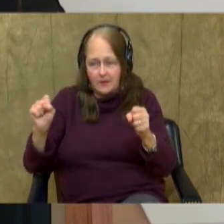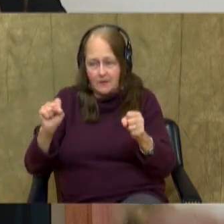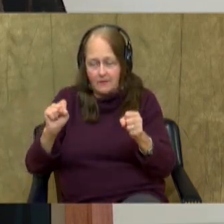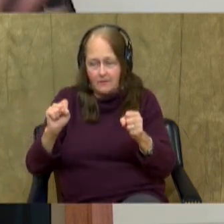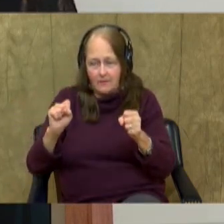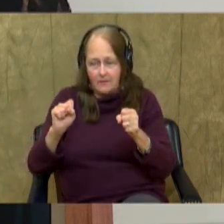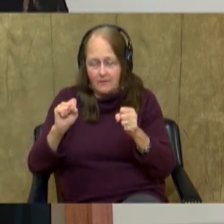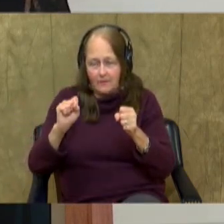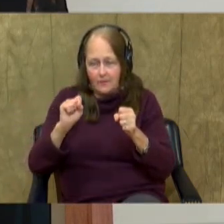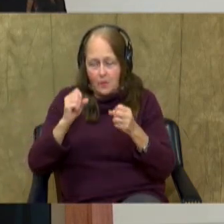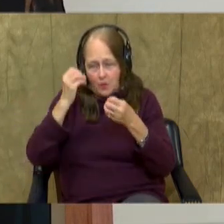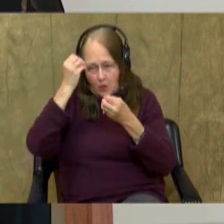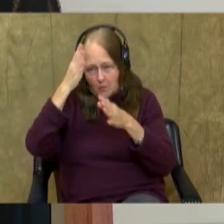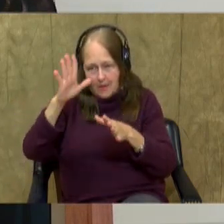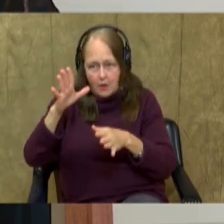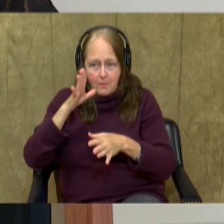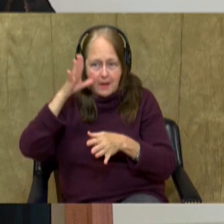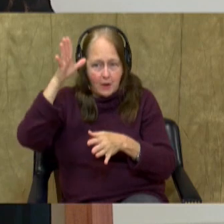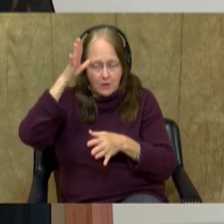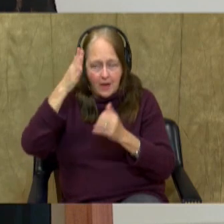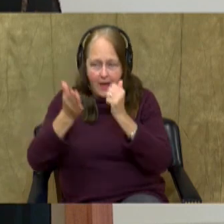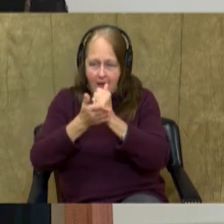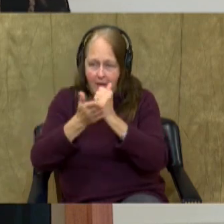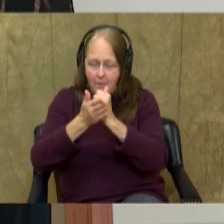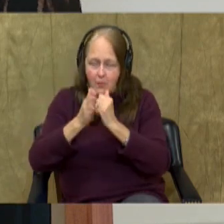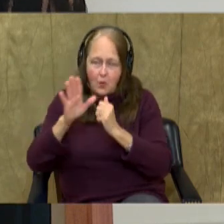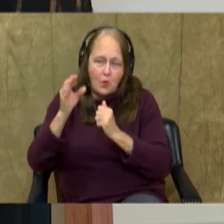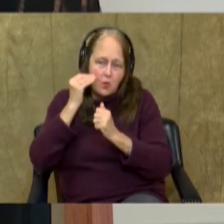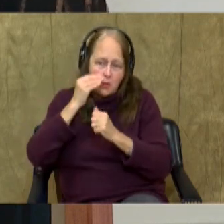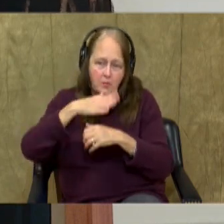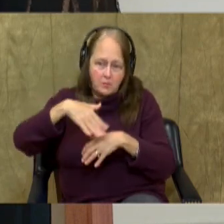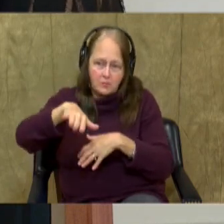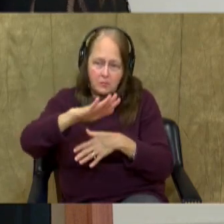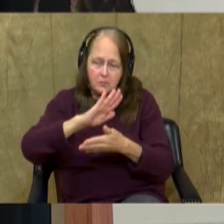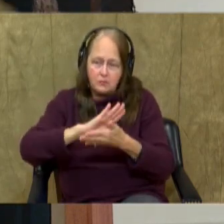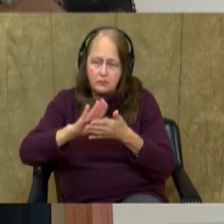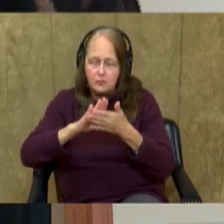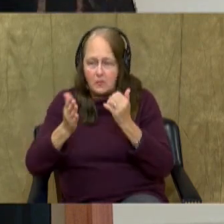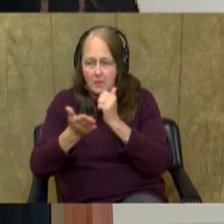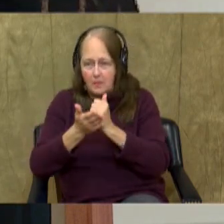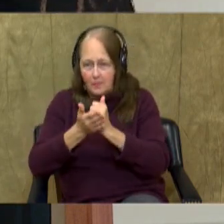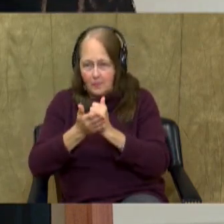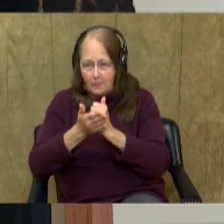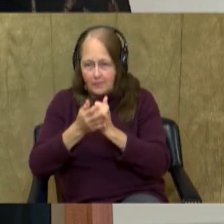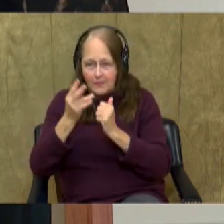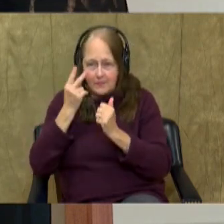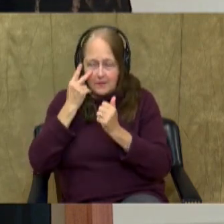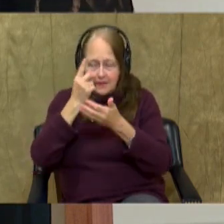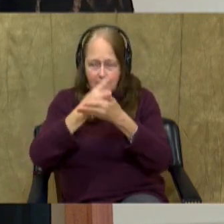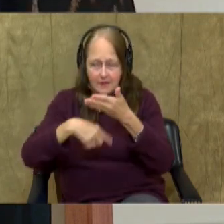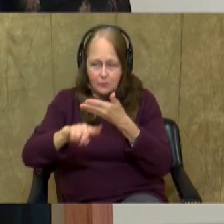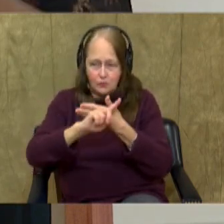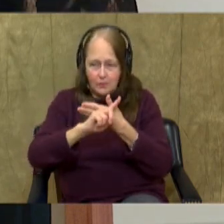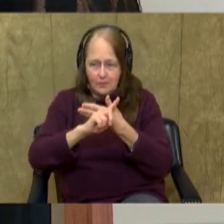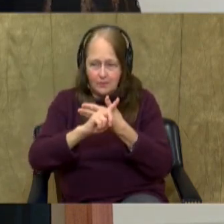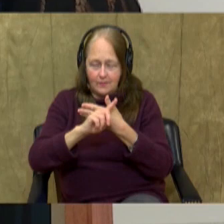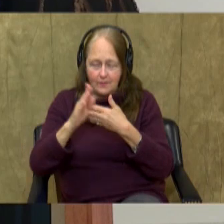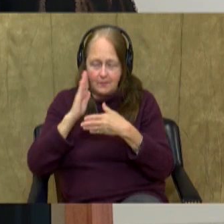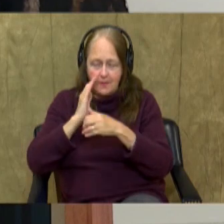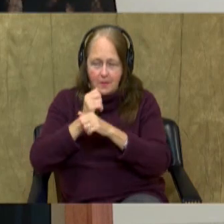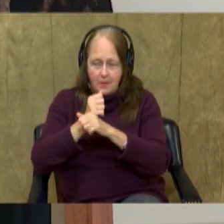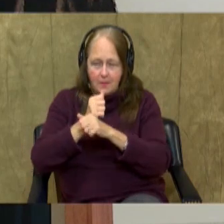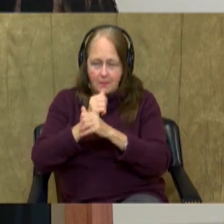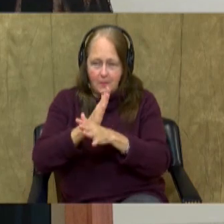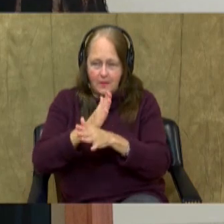Be good, obey your parents, help out around the house a little bit more. See you next week. Be